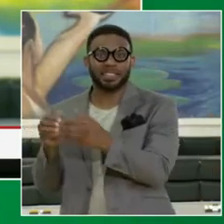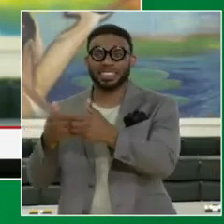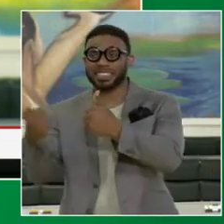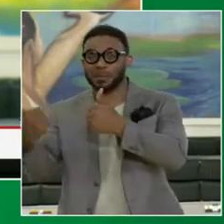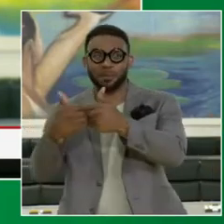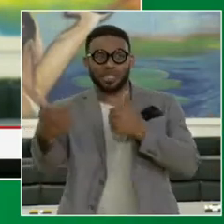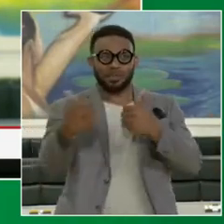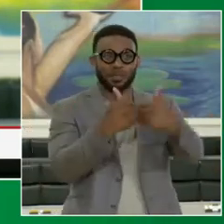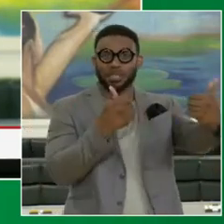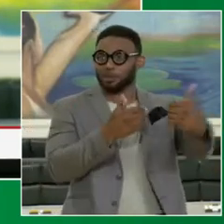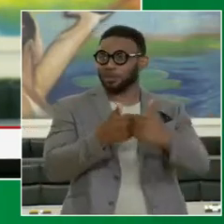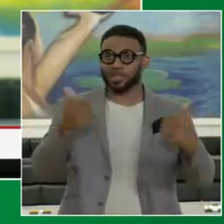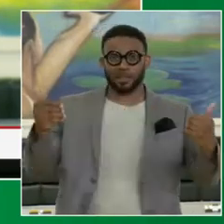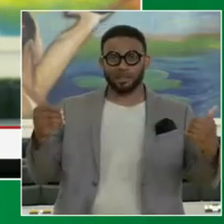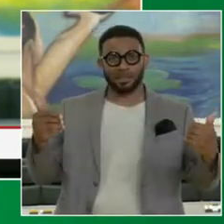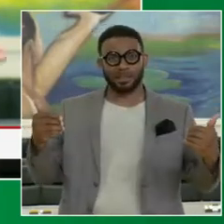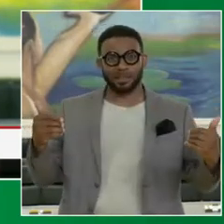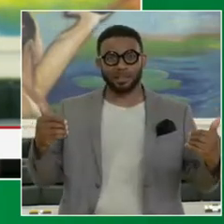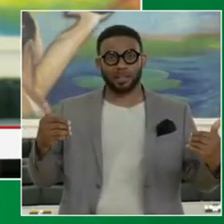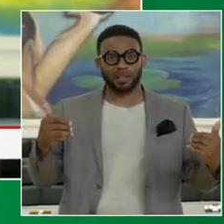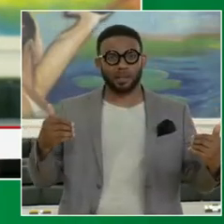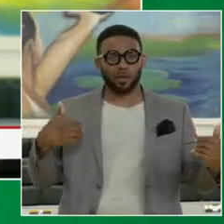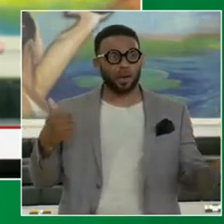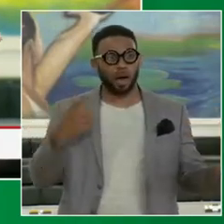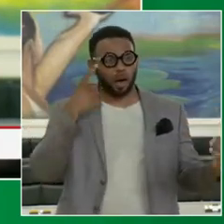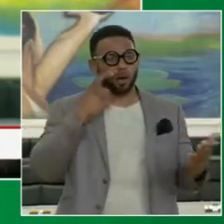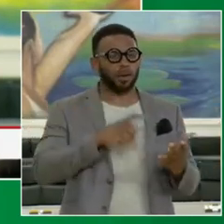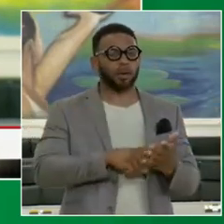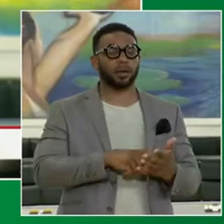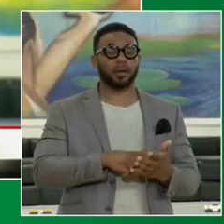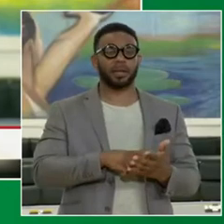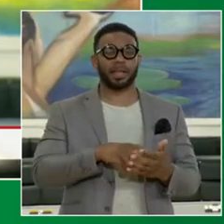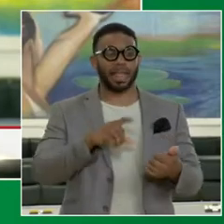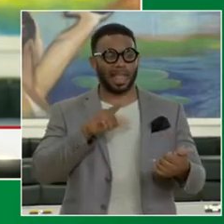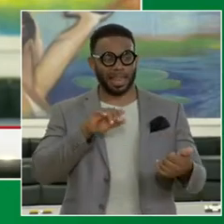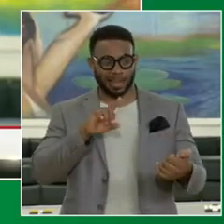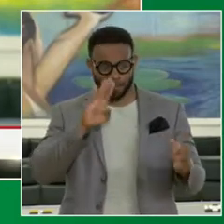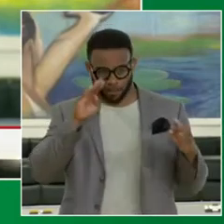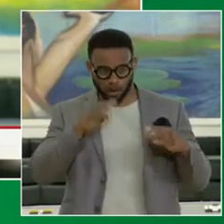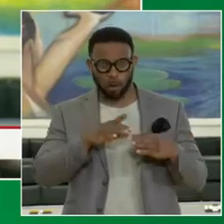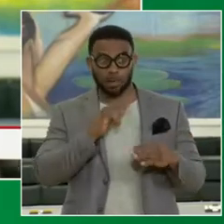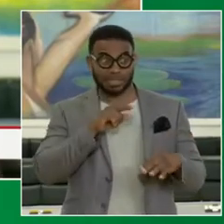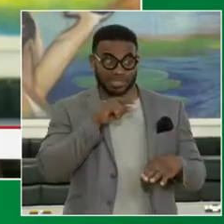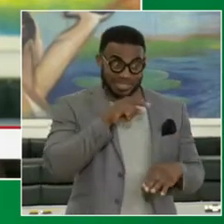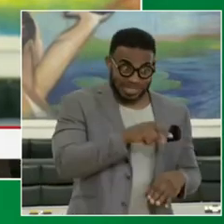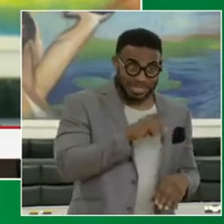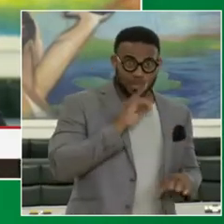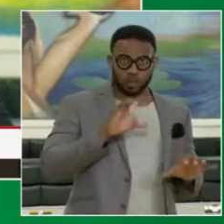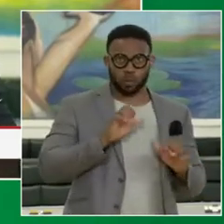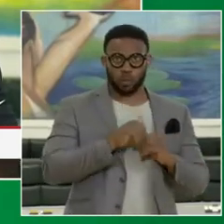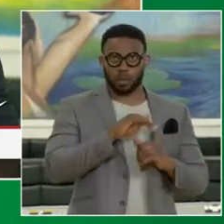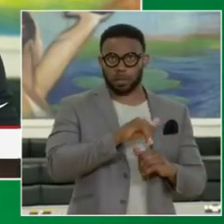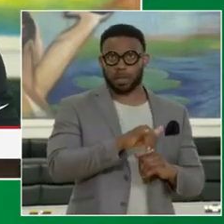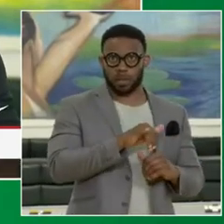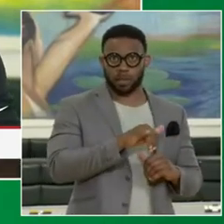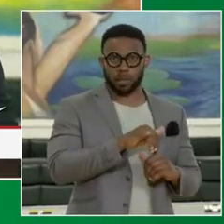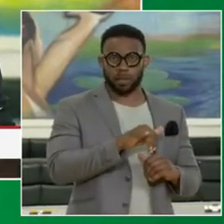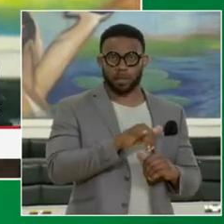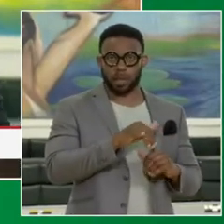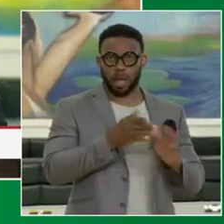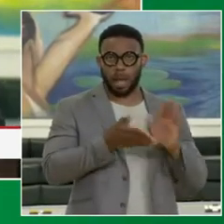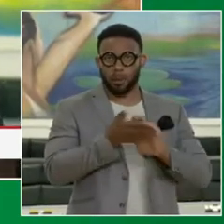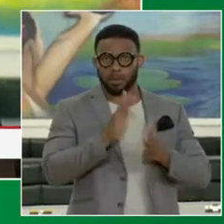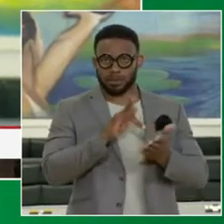supports for our returning citizens. But I think what we all recognize, and I think what Linda's honing in on and what she's doing with that Emergency Operations Center and all